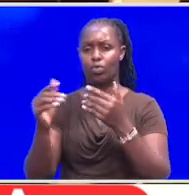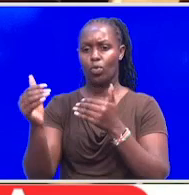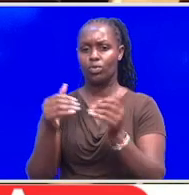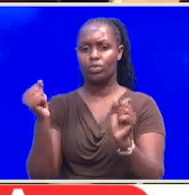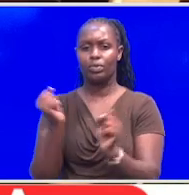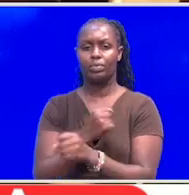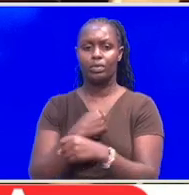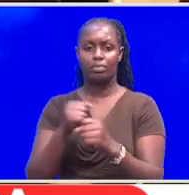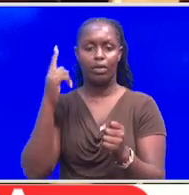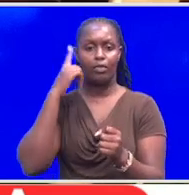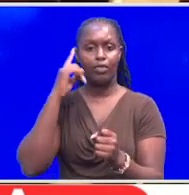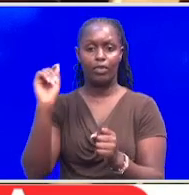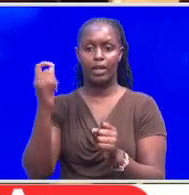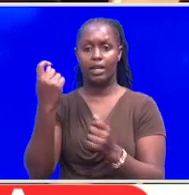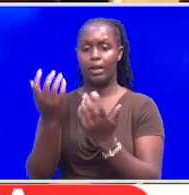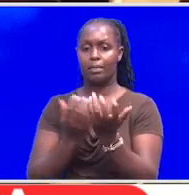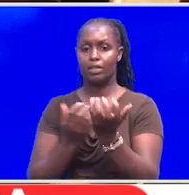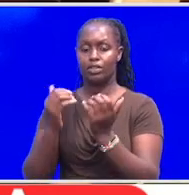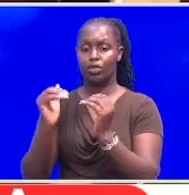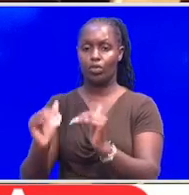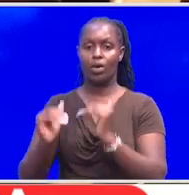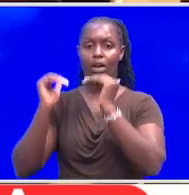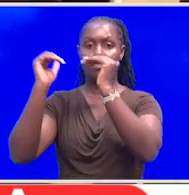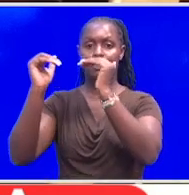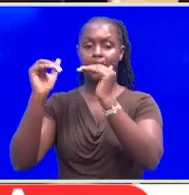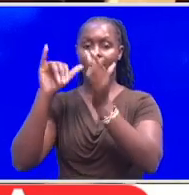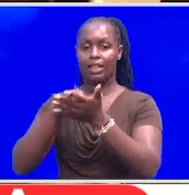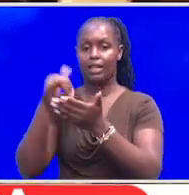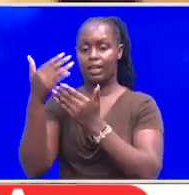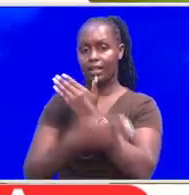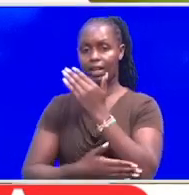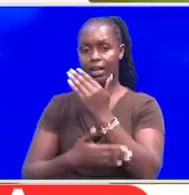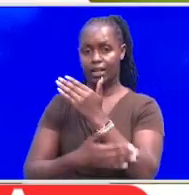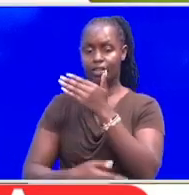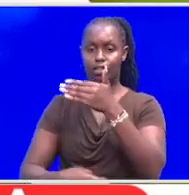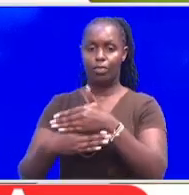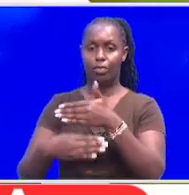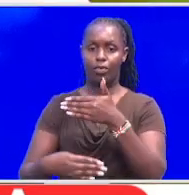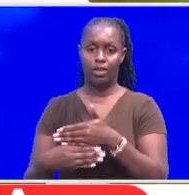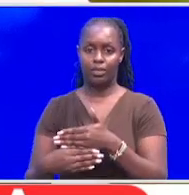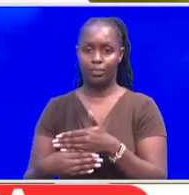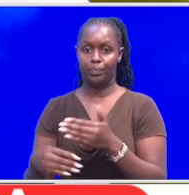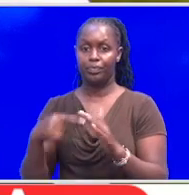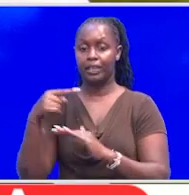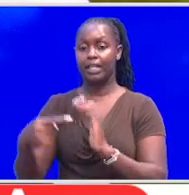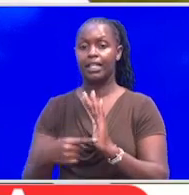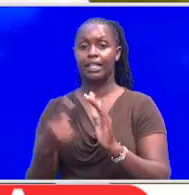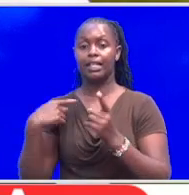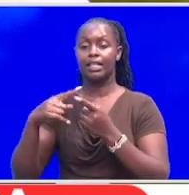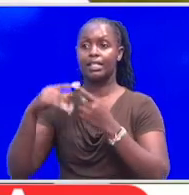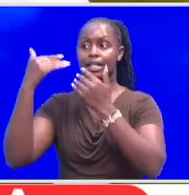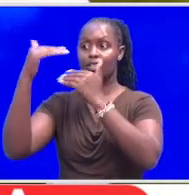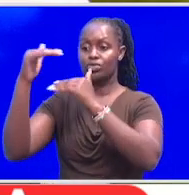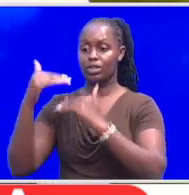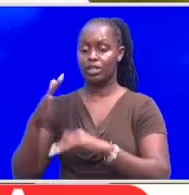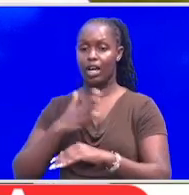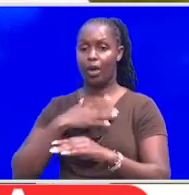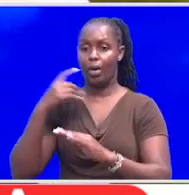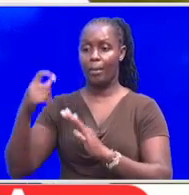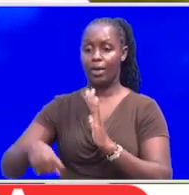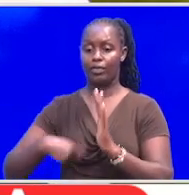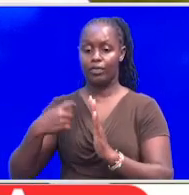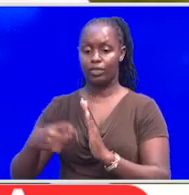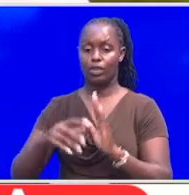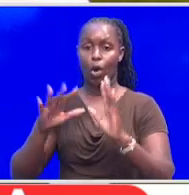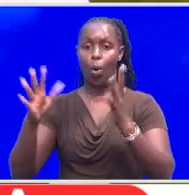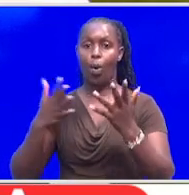for Kenyan businesses to advance further than the country's borders. The existing structure, our manufacturing or our